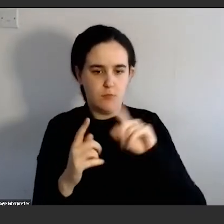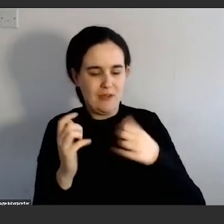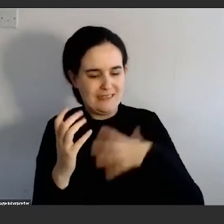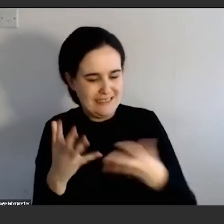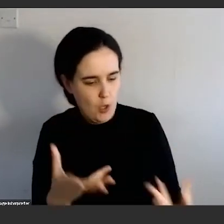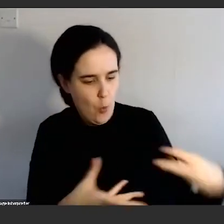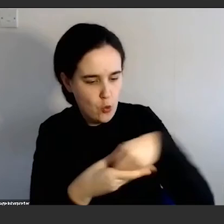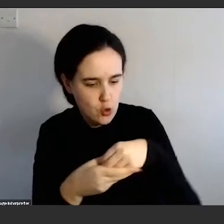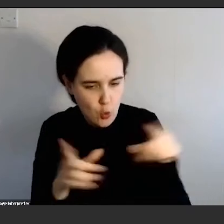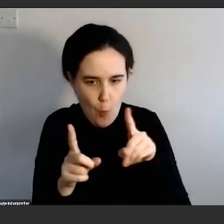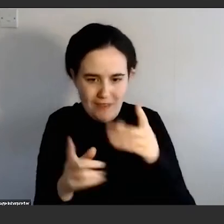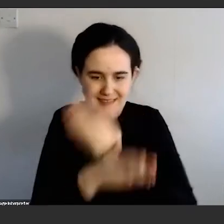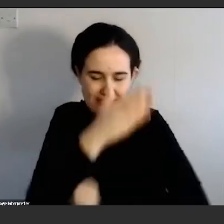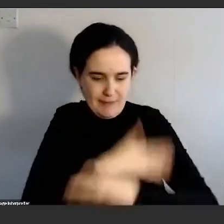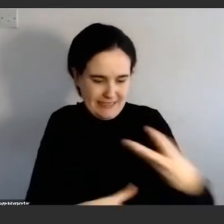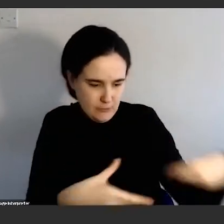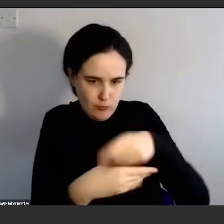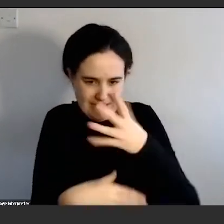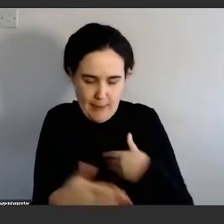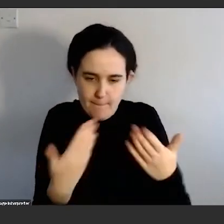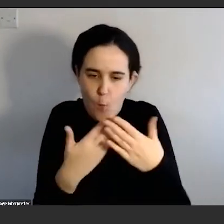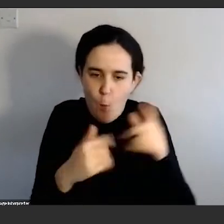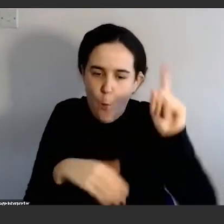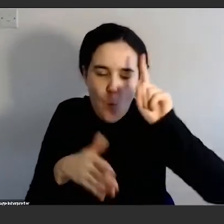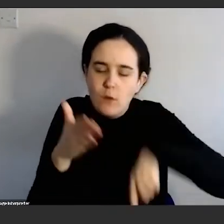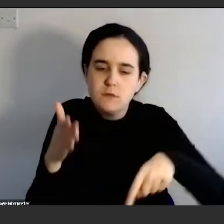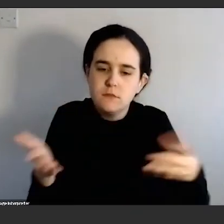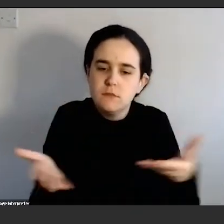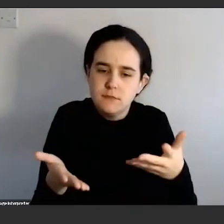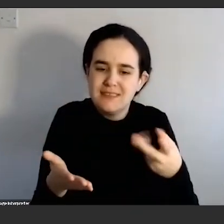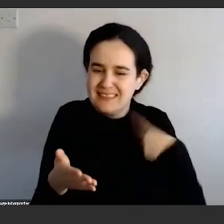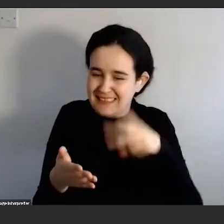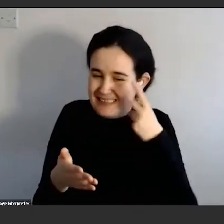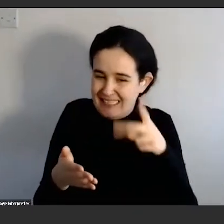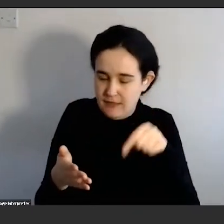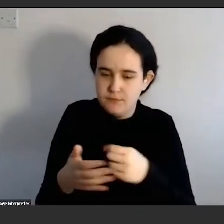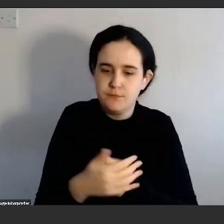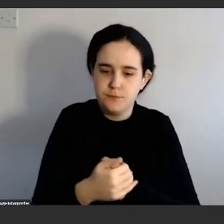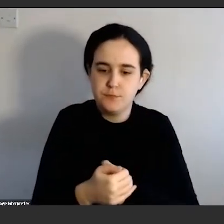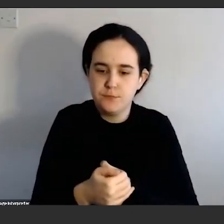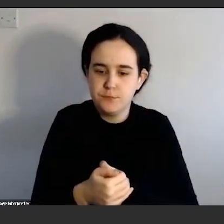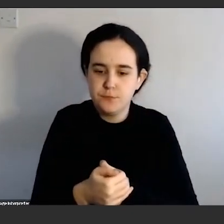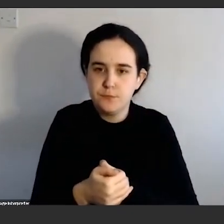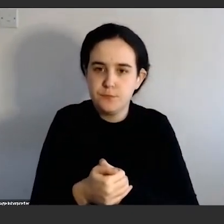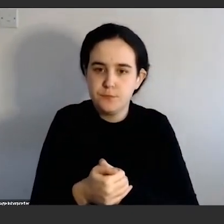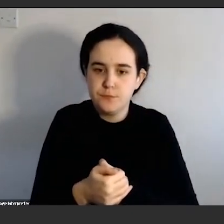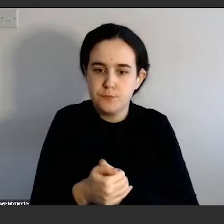health sector by implementing the 10 health commitments of the Global Disability